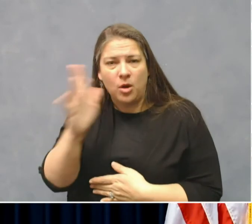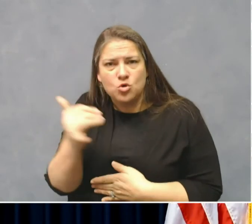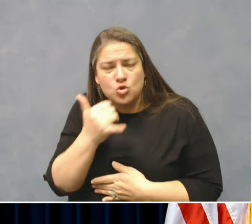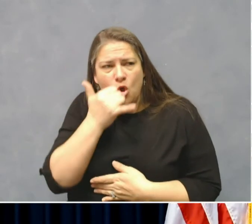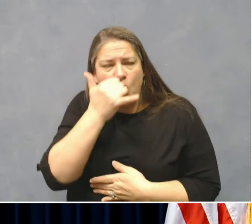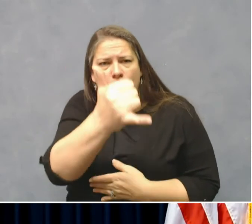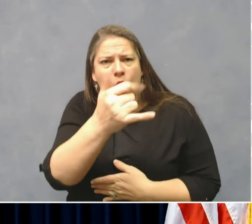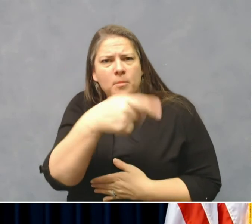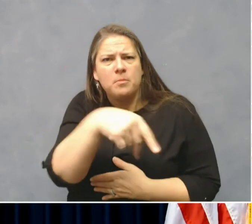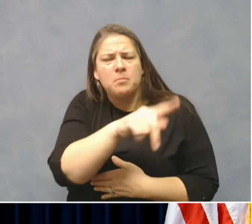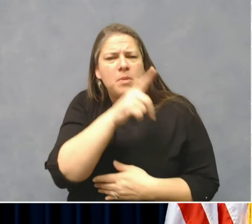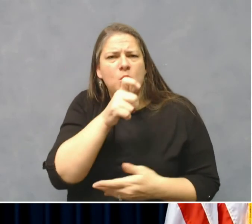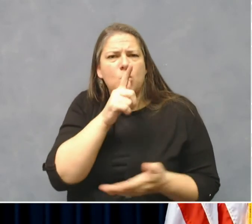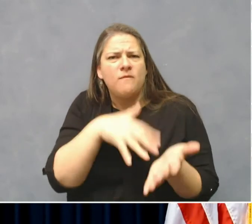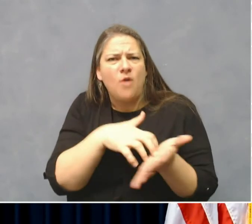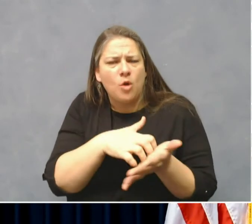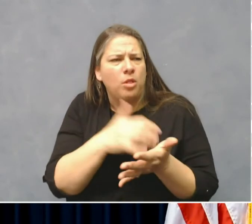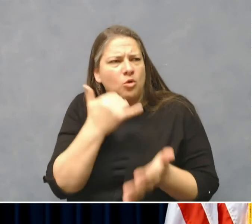right now.